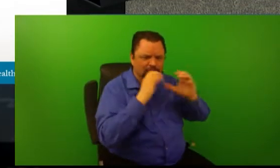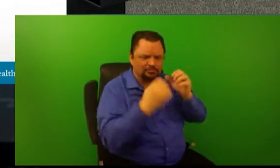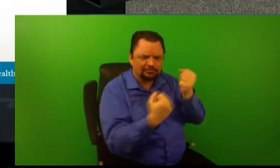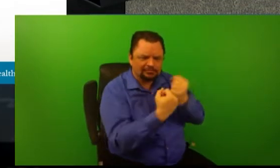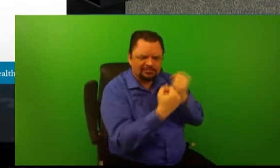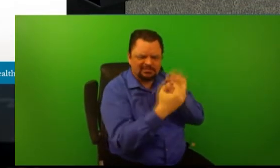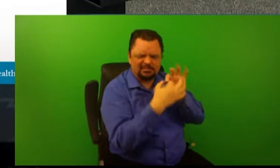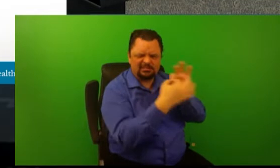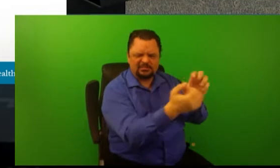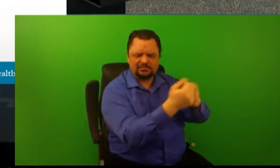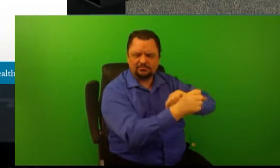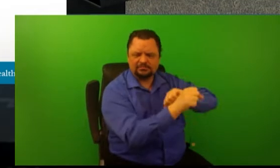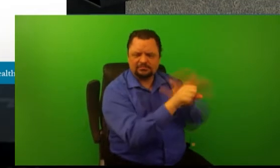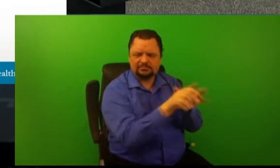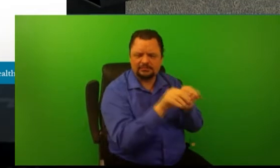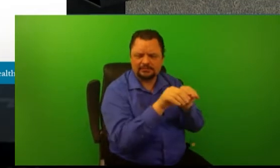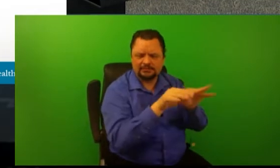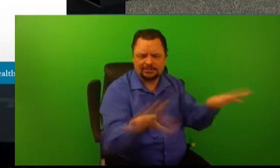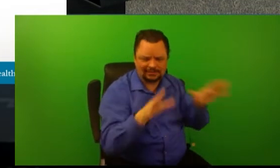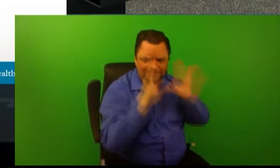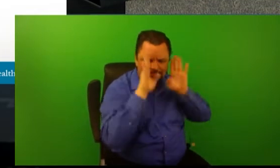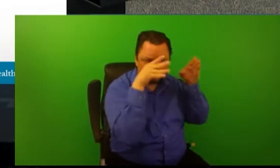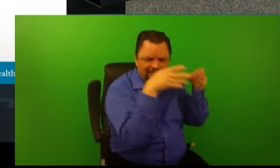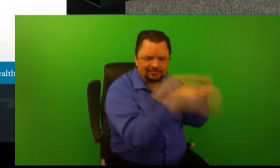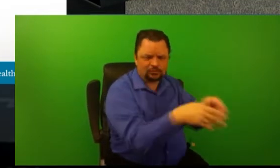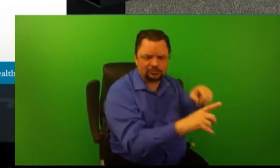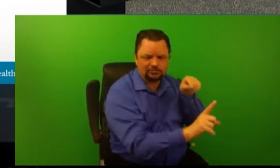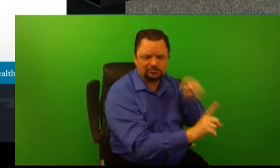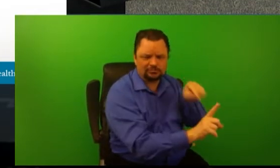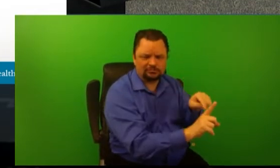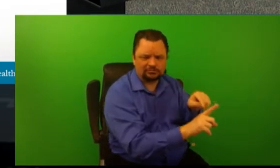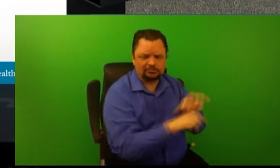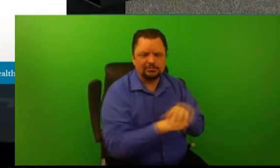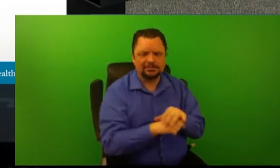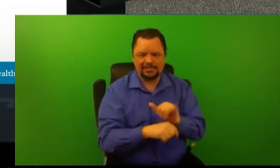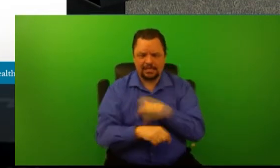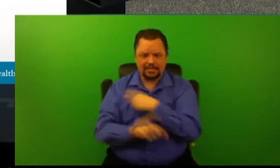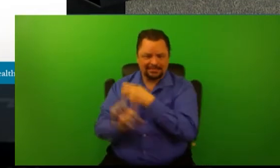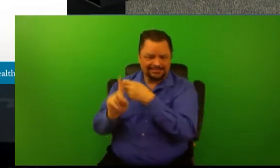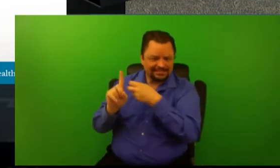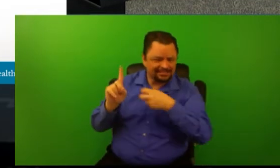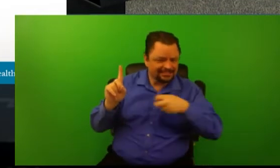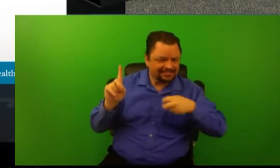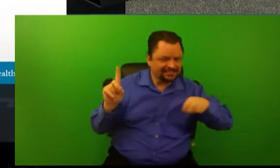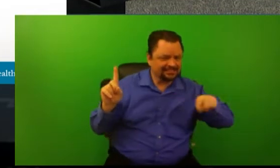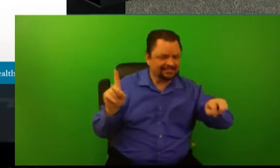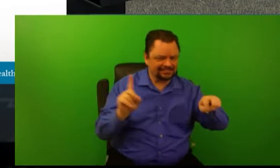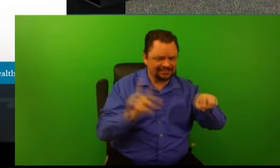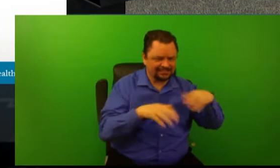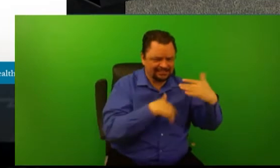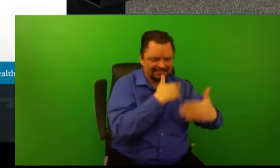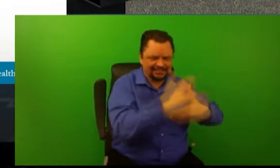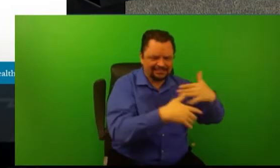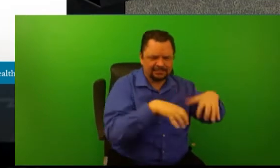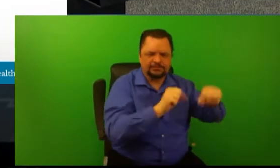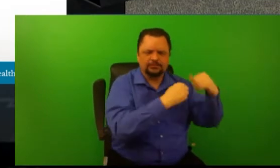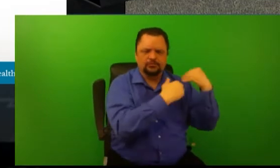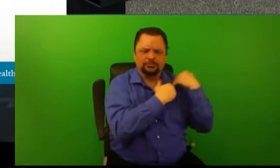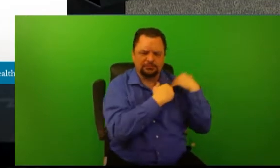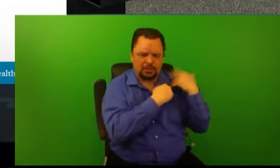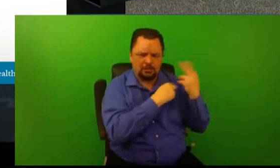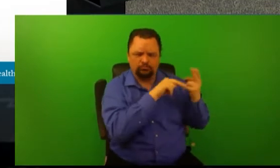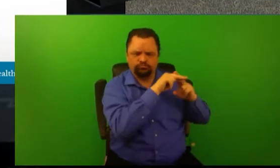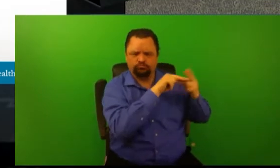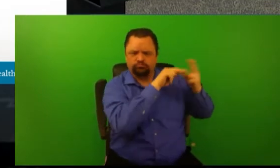looking forward, as we transition back to taking on a broader spectrum of our responsibilities, we will be able to focus